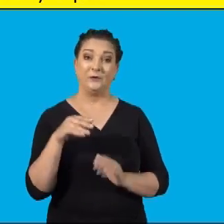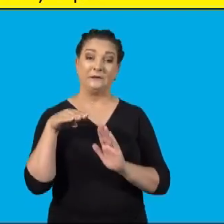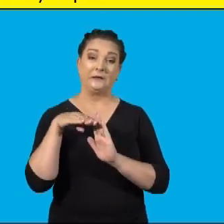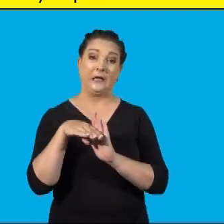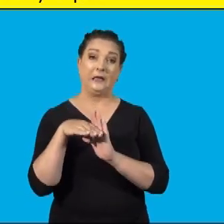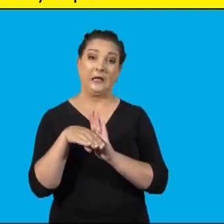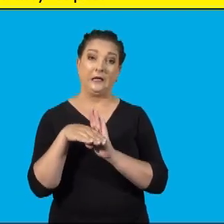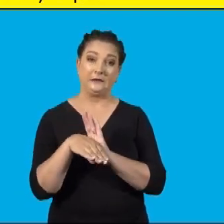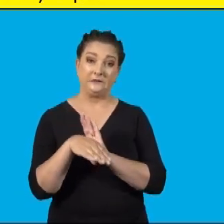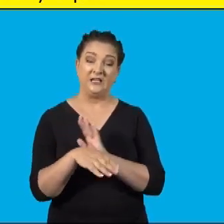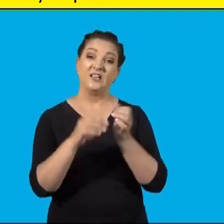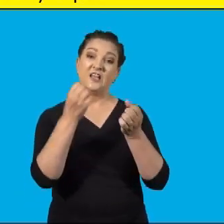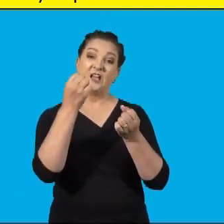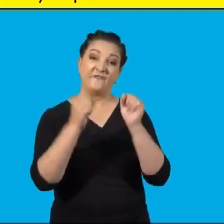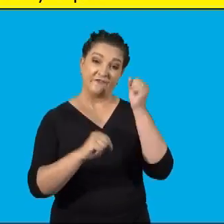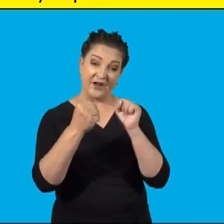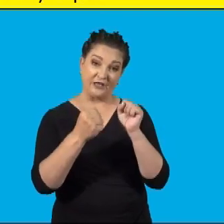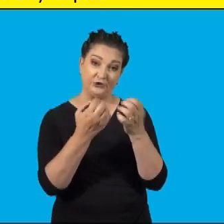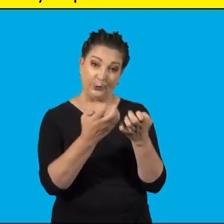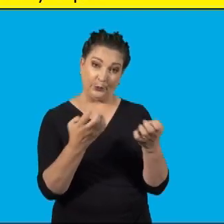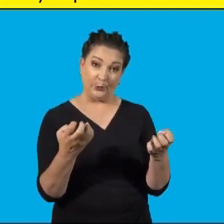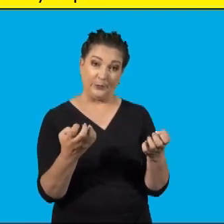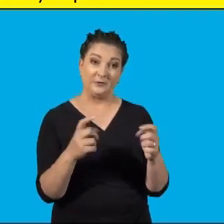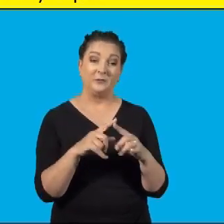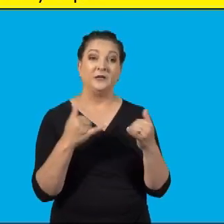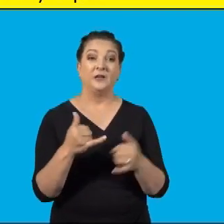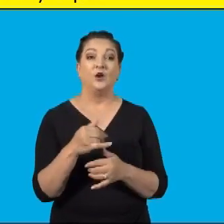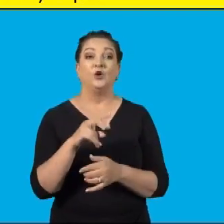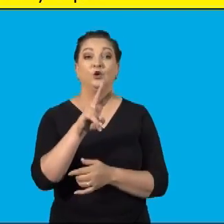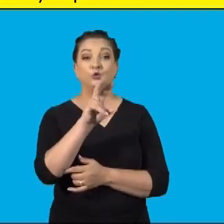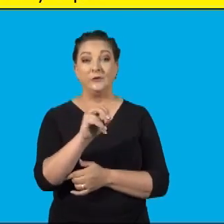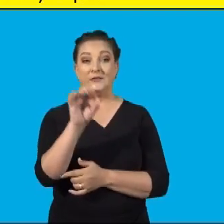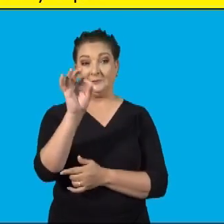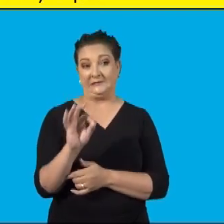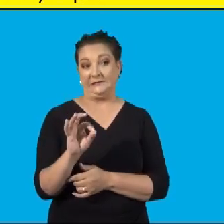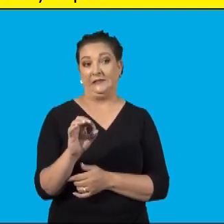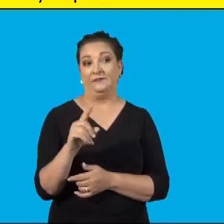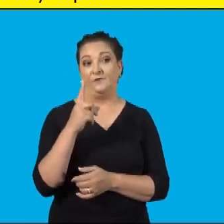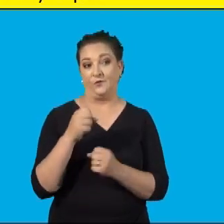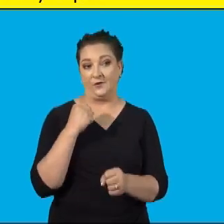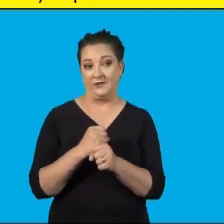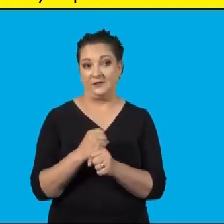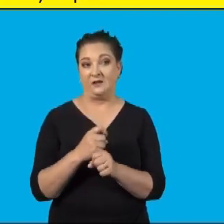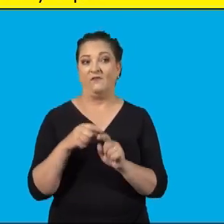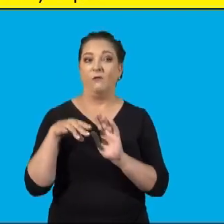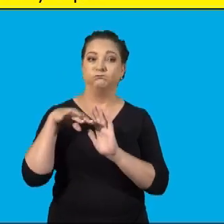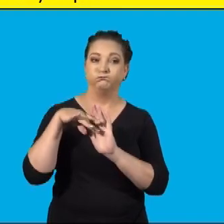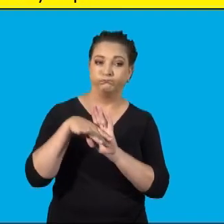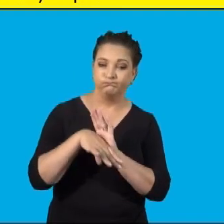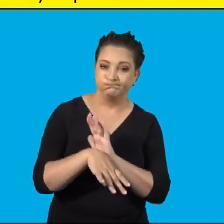told depreciation on the factory equipment is calculated at 20% per annum on the diminishing balance